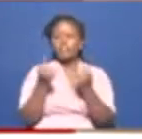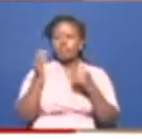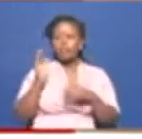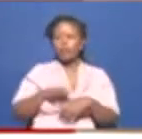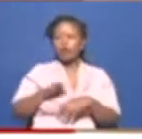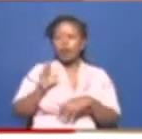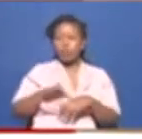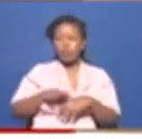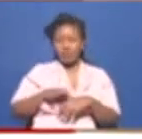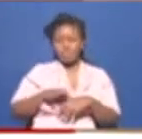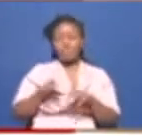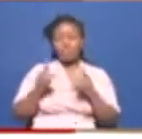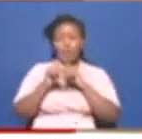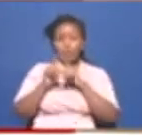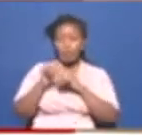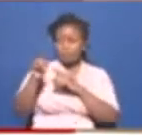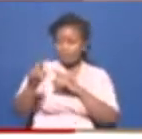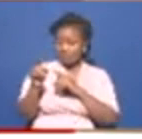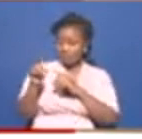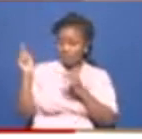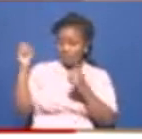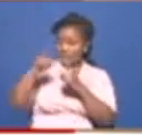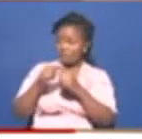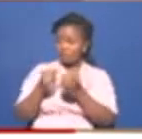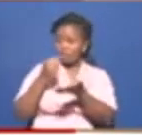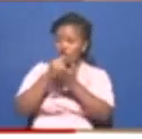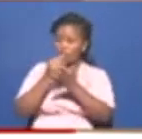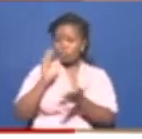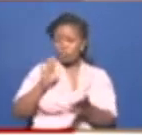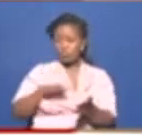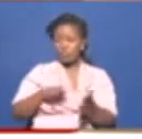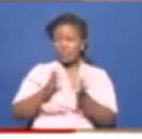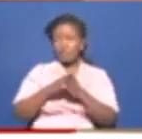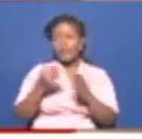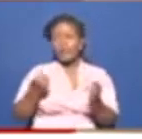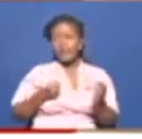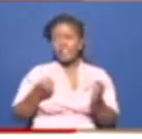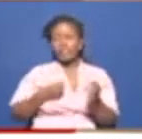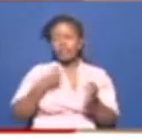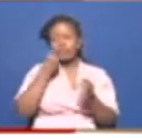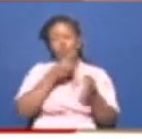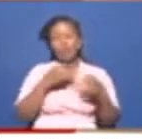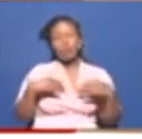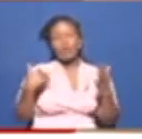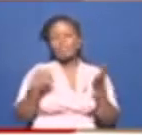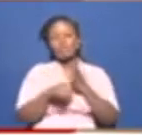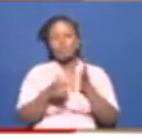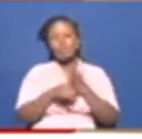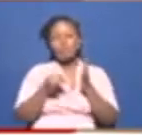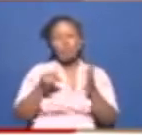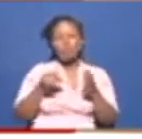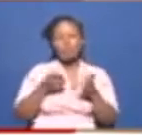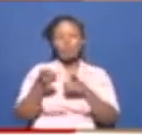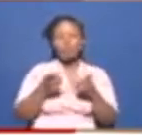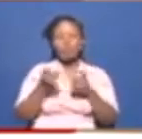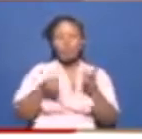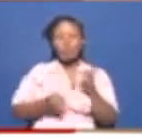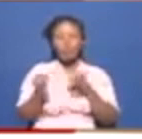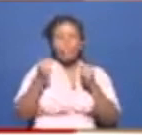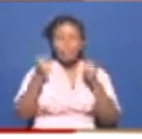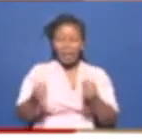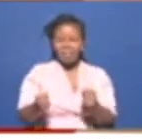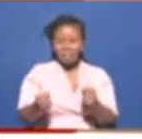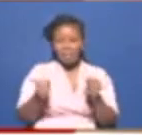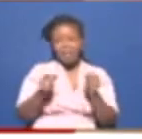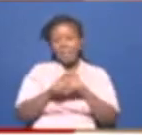of hope for women and girls who are leaking urine and feces as a result of childbirth, as a result of early marriages, as a result